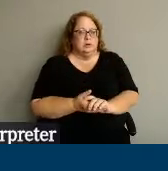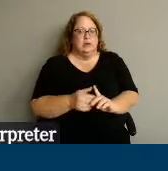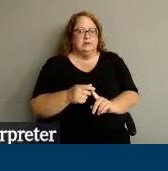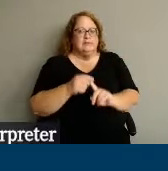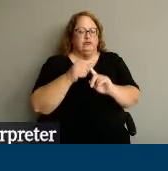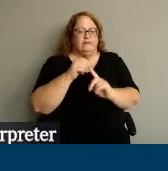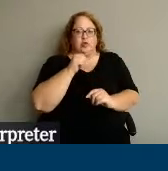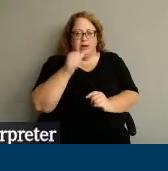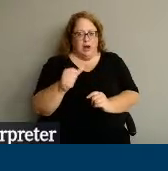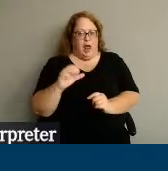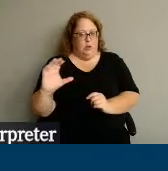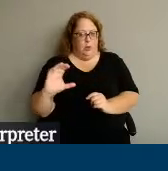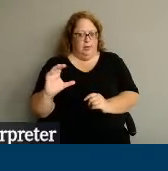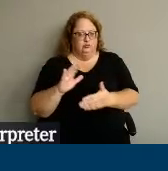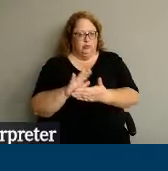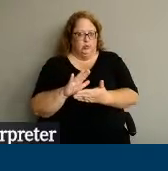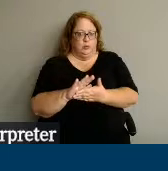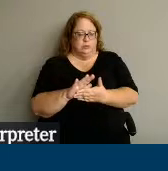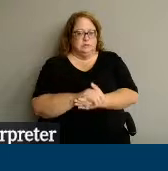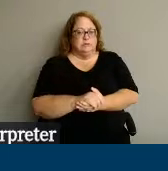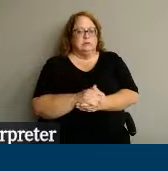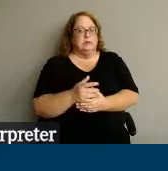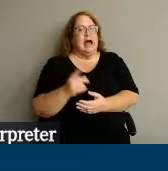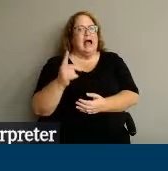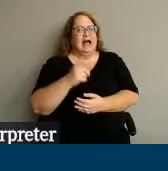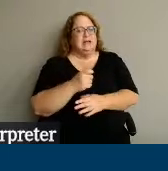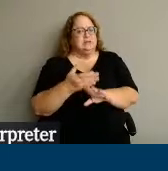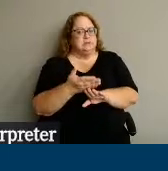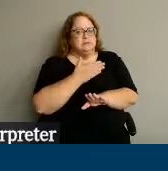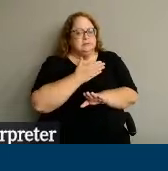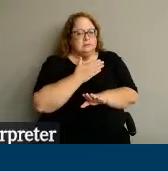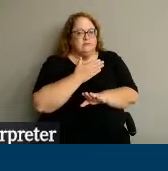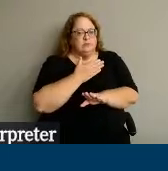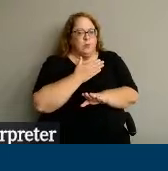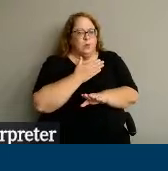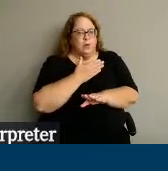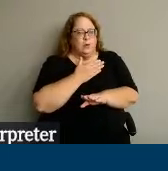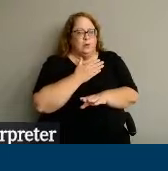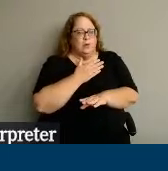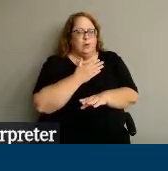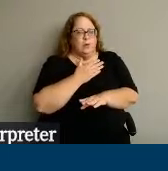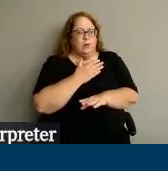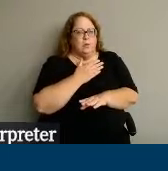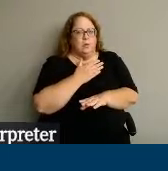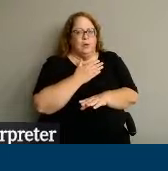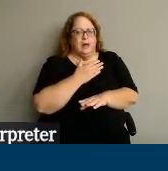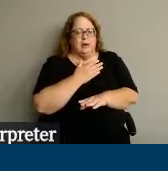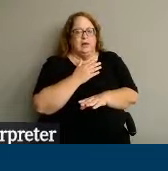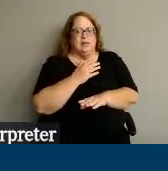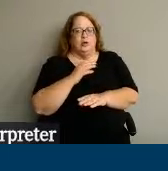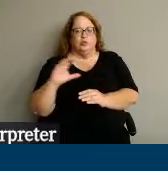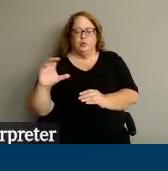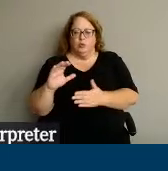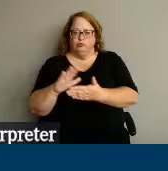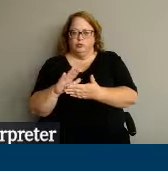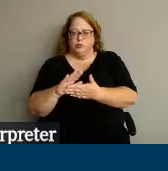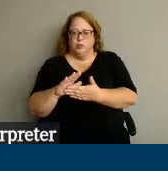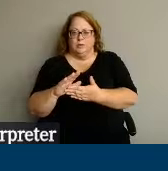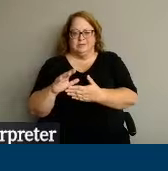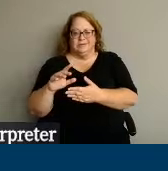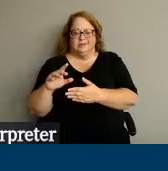schools. I asked you earlier when there's movement of non-coalition schools to